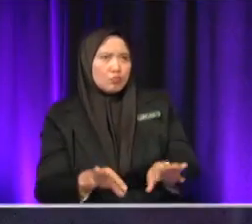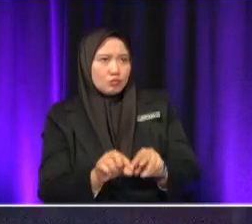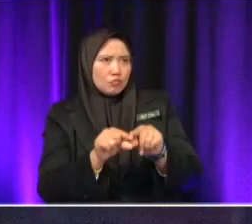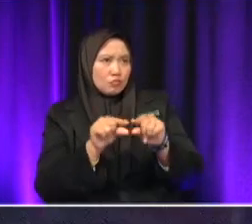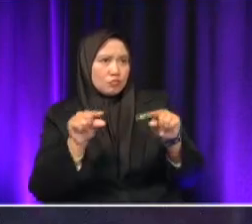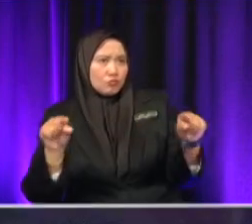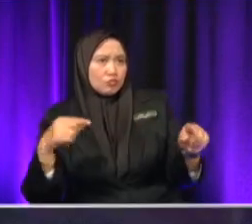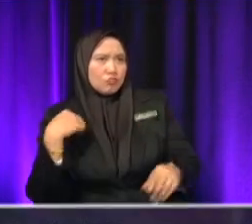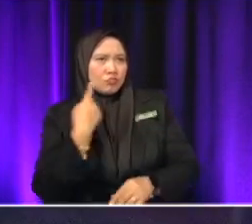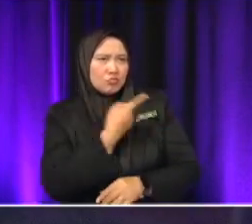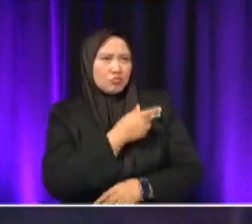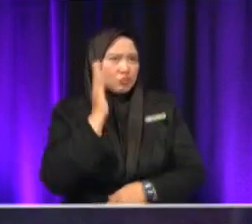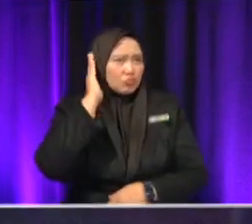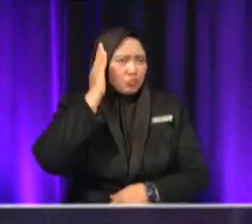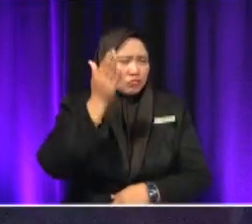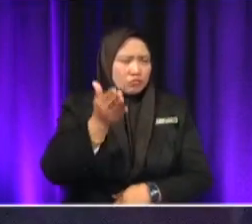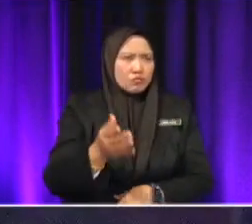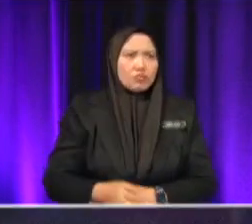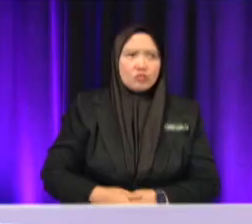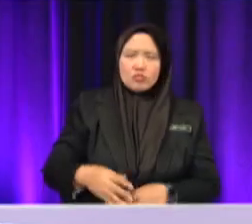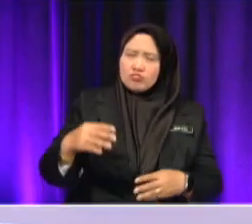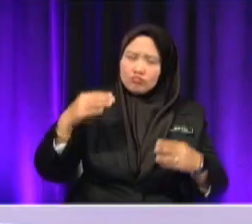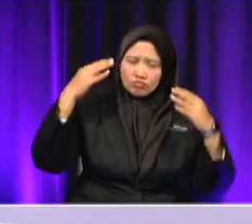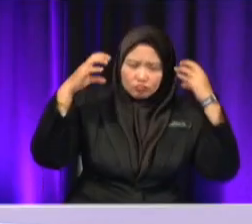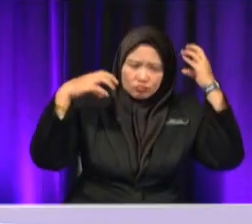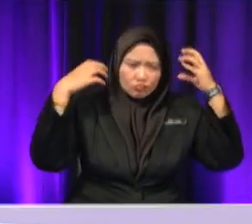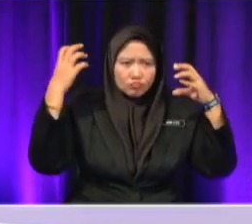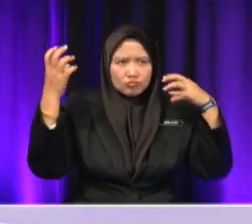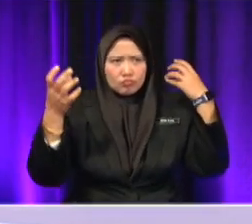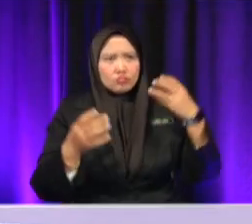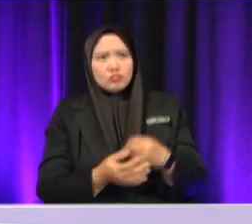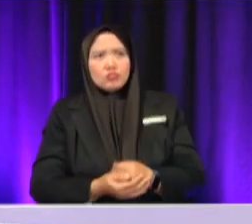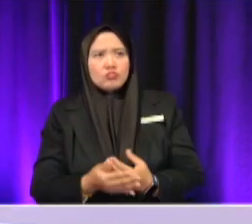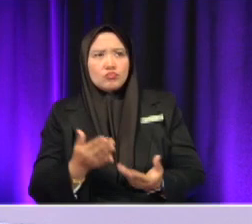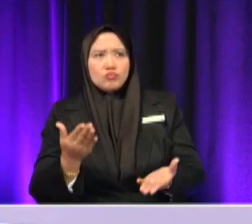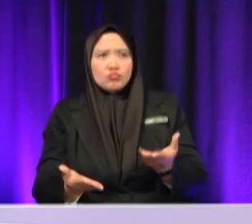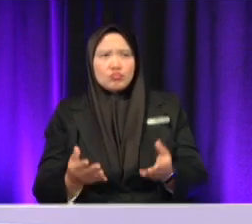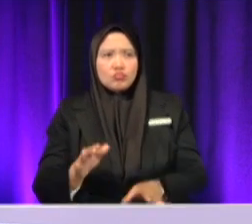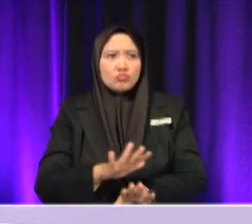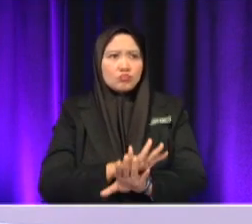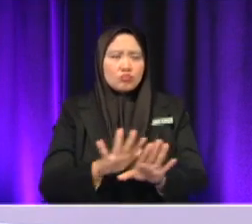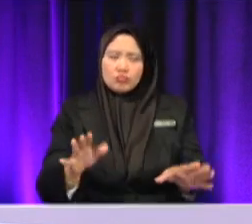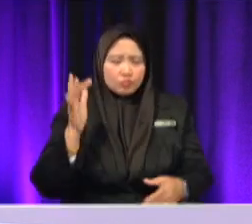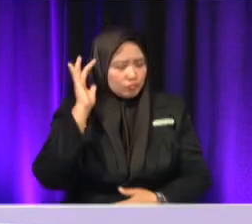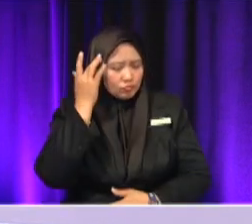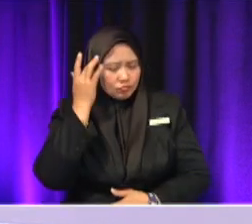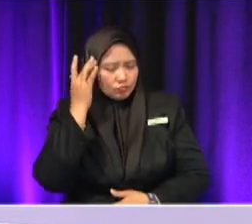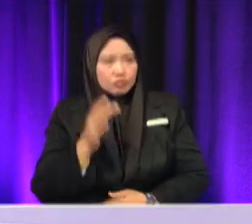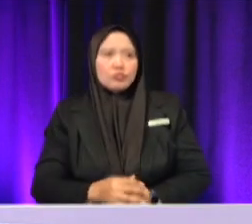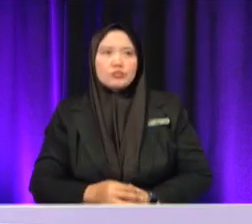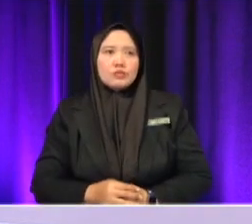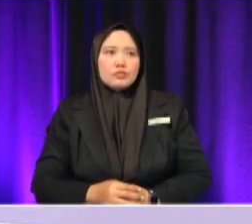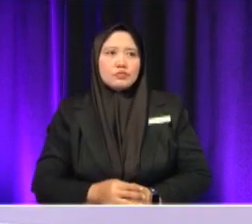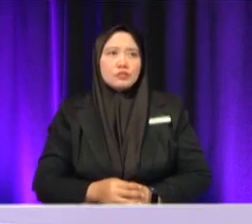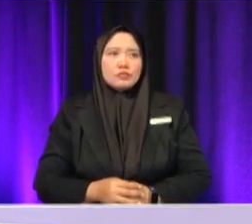get confused because it says long term. If it's short term, then yes, it can be, it stops hunger. But then in the long term, it helps the